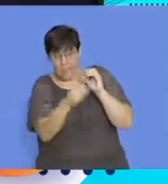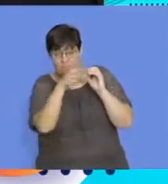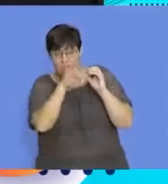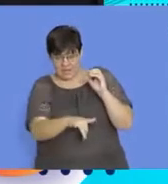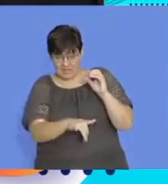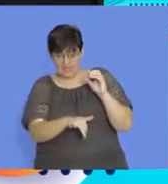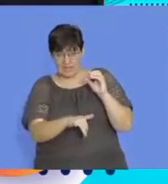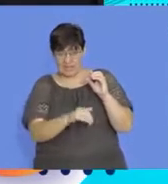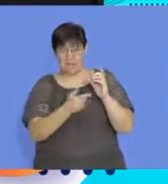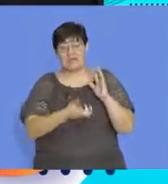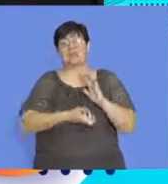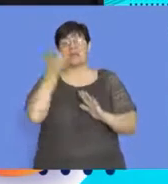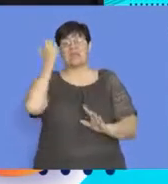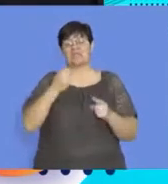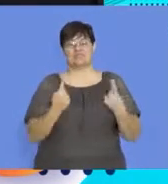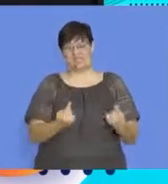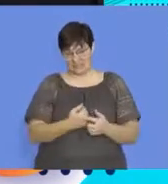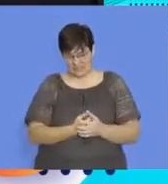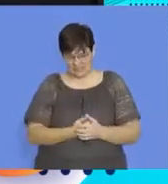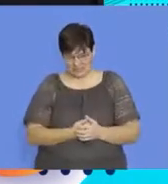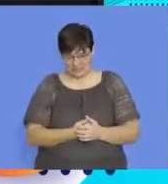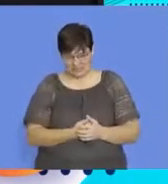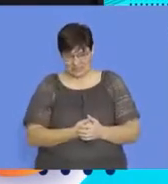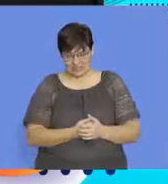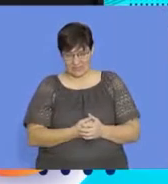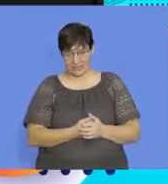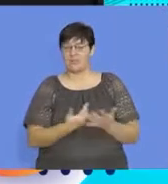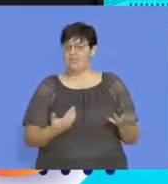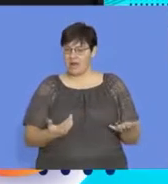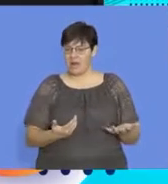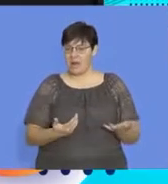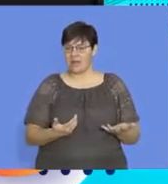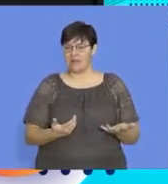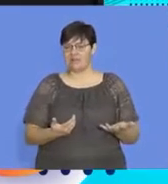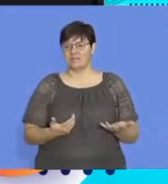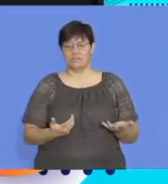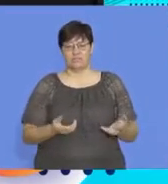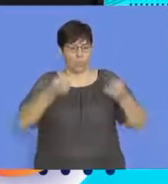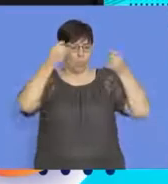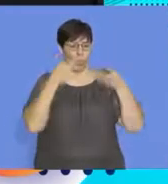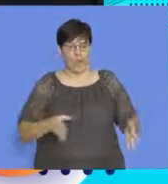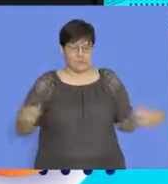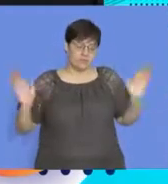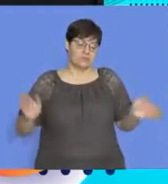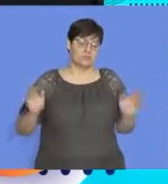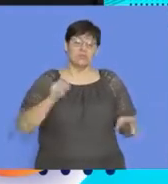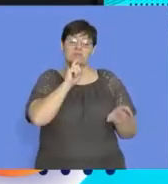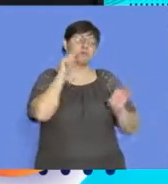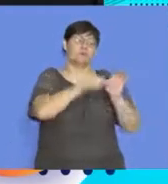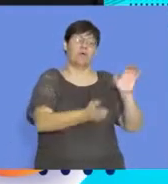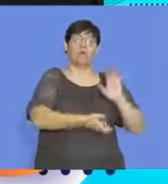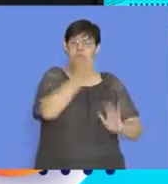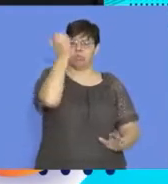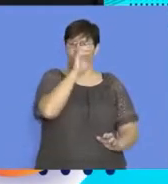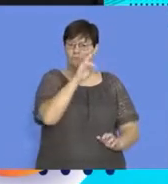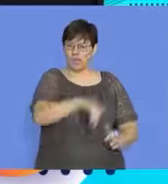the less the bird is able to get to it. It would be a bit of a waste if the bird was destroying one